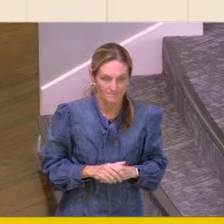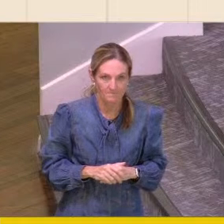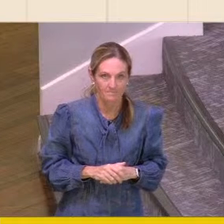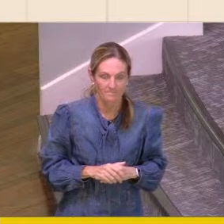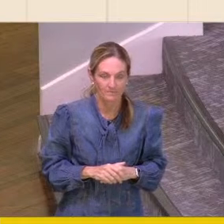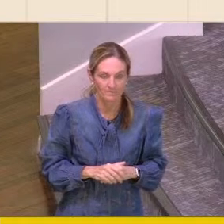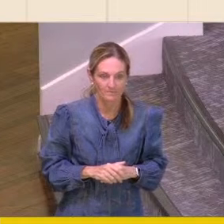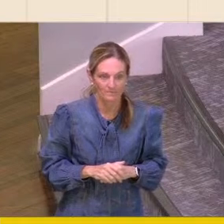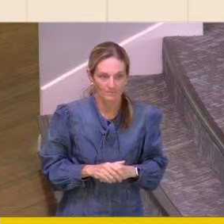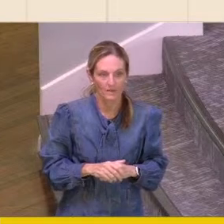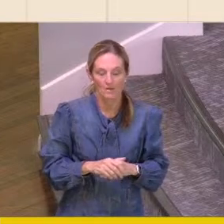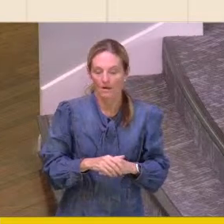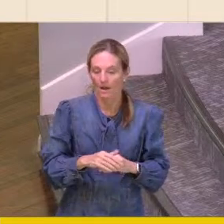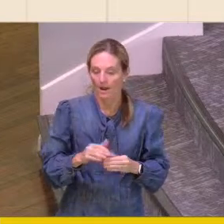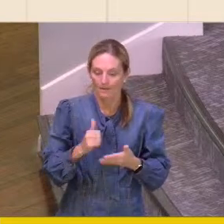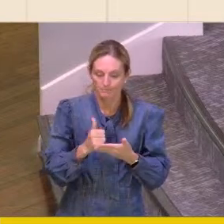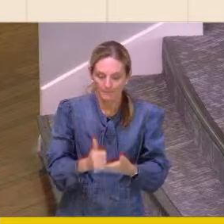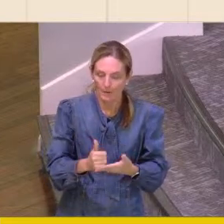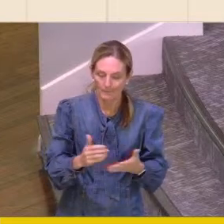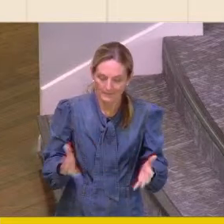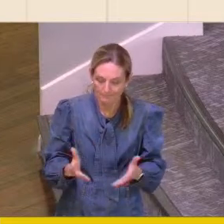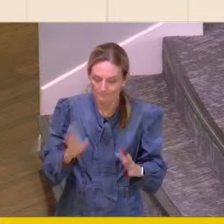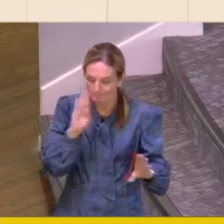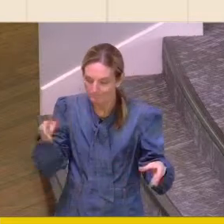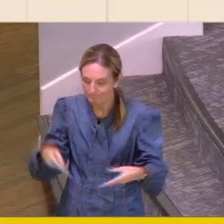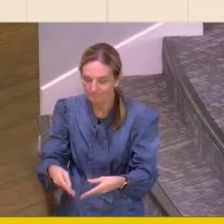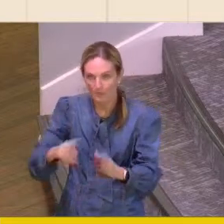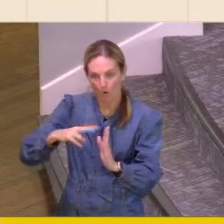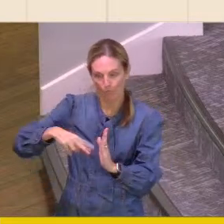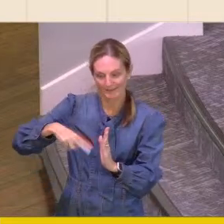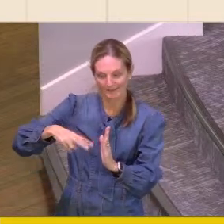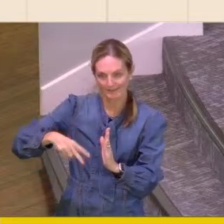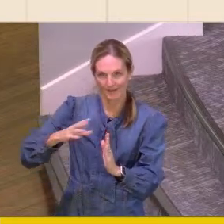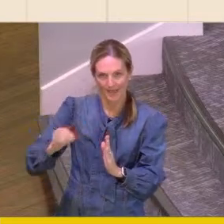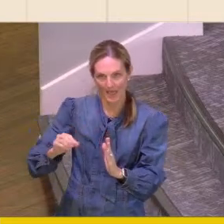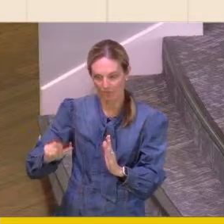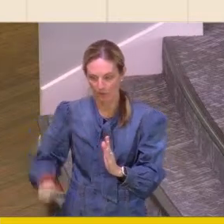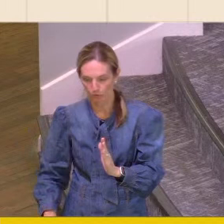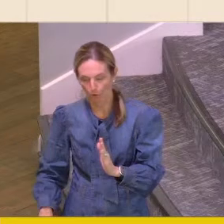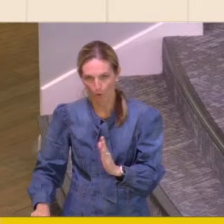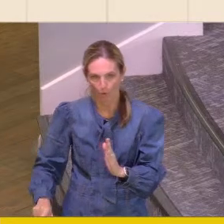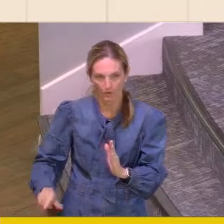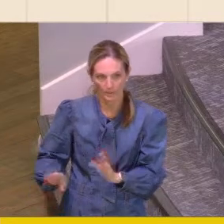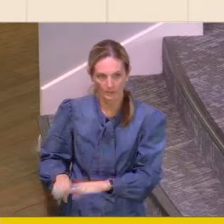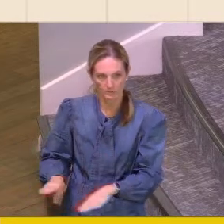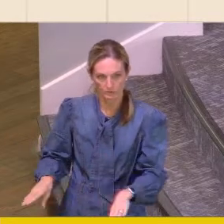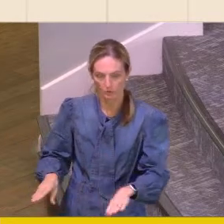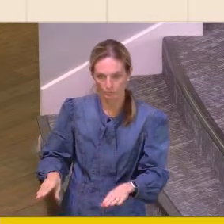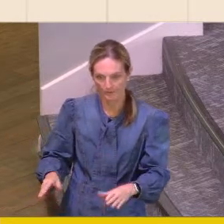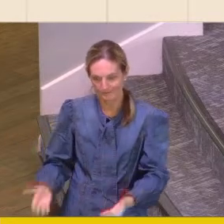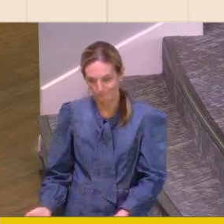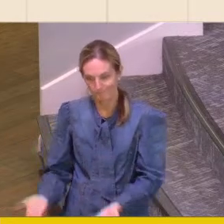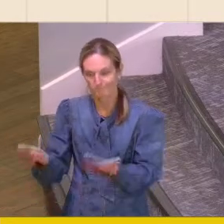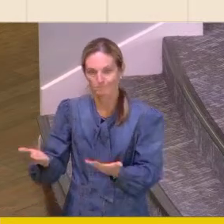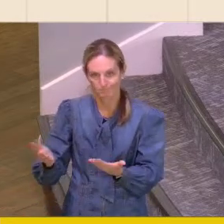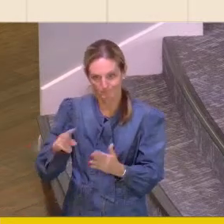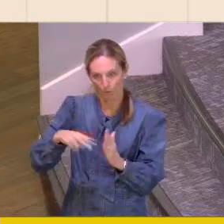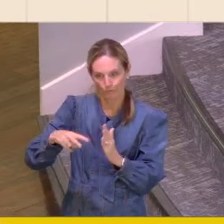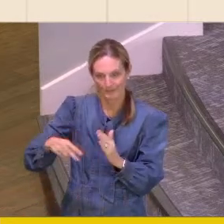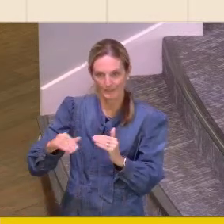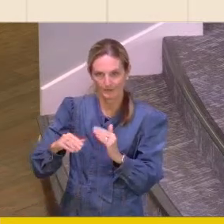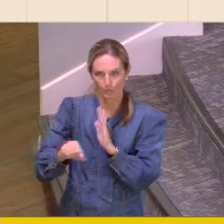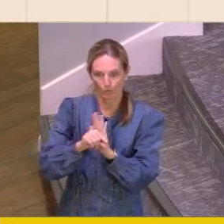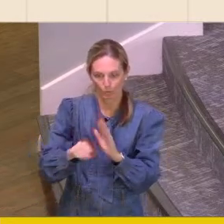furthering reading, you know, prioritizing that students in lower grade levels are reading on grade level. Second behind that is